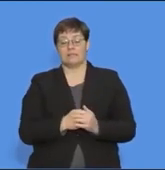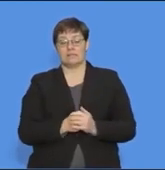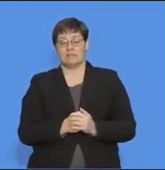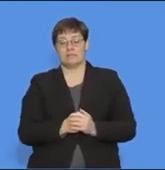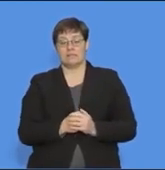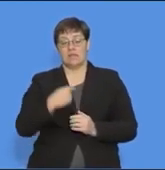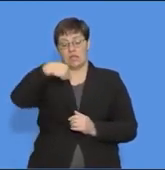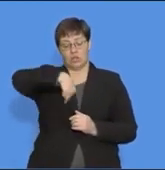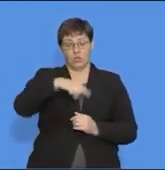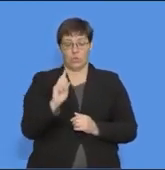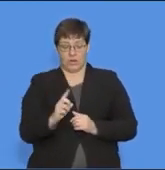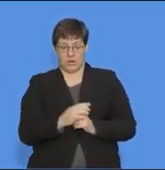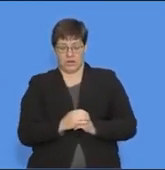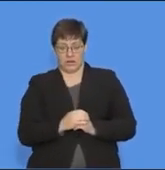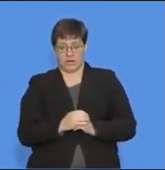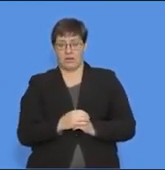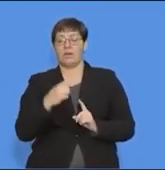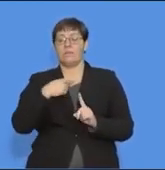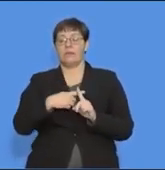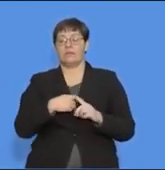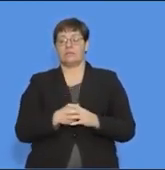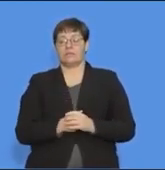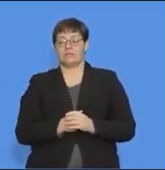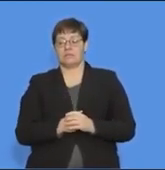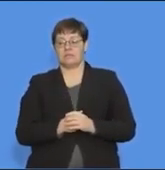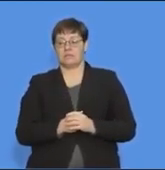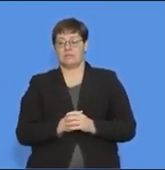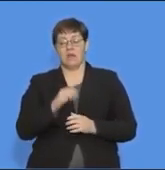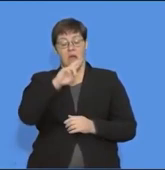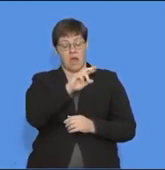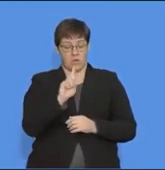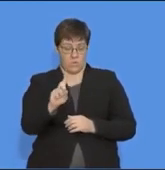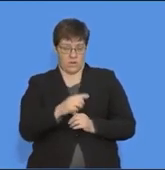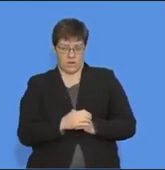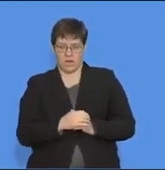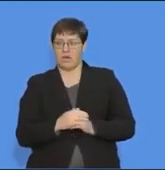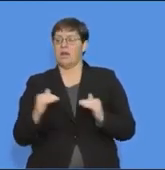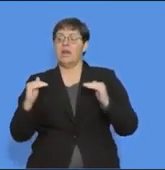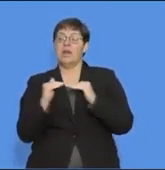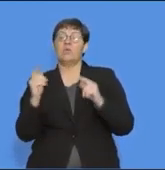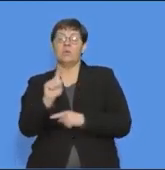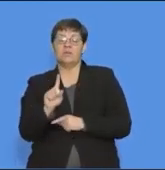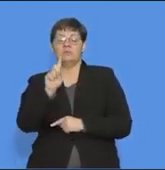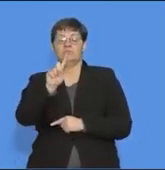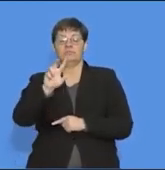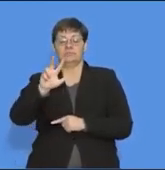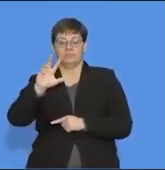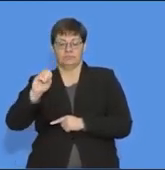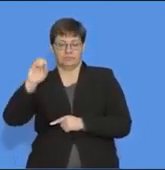plus Q1 plus R1 is equals